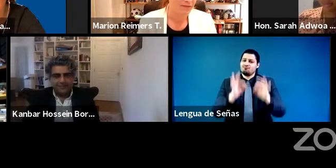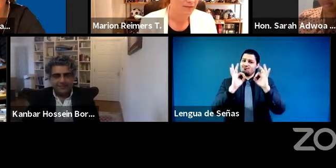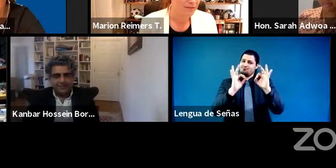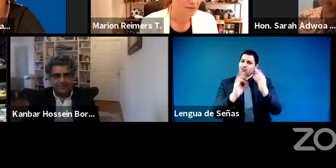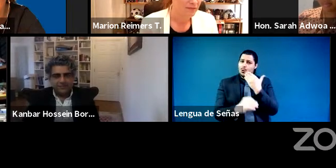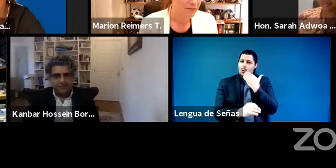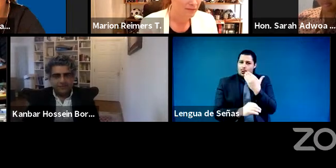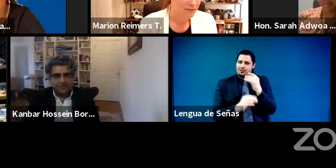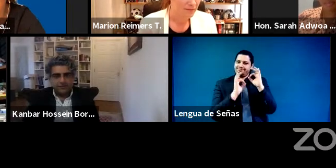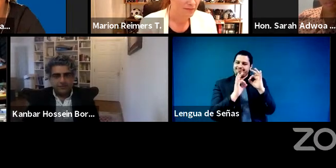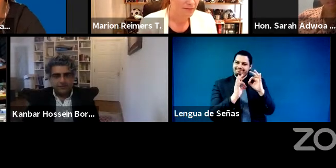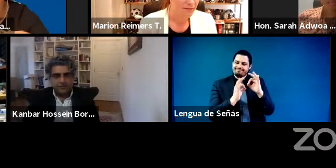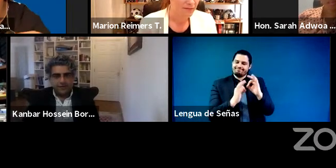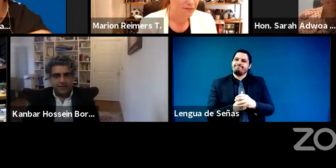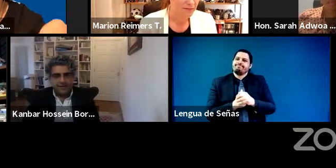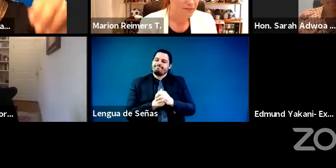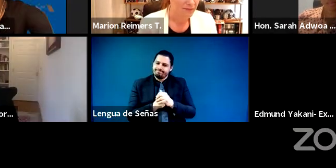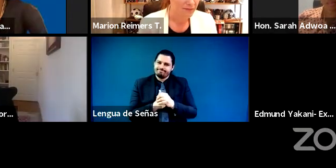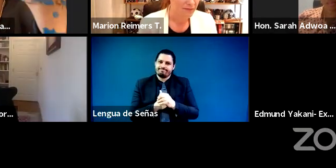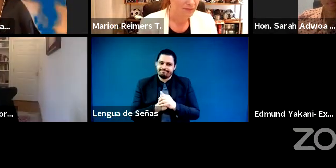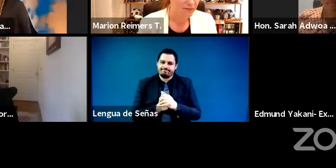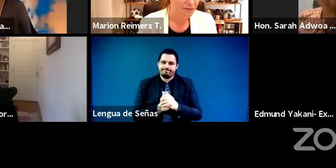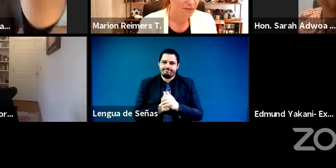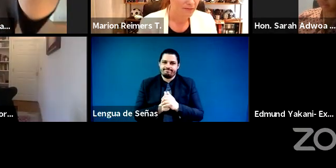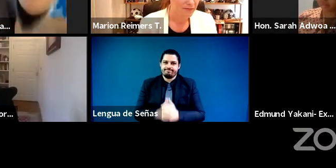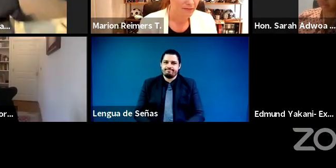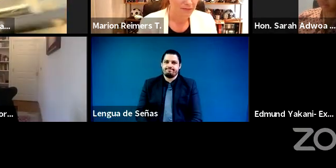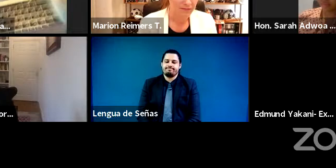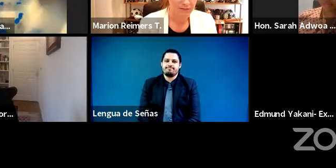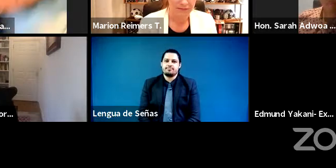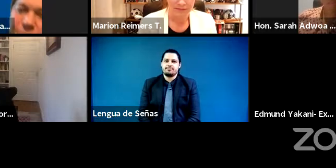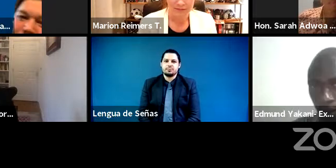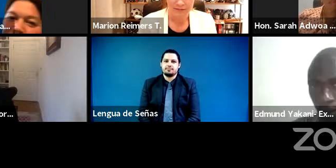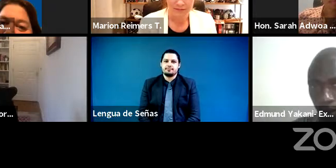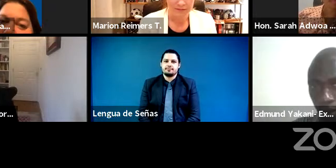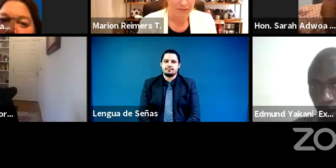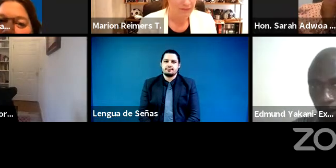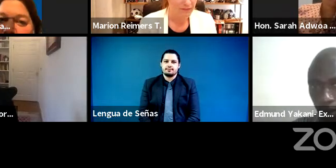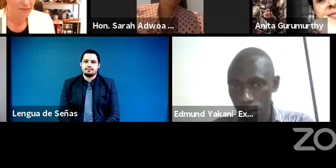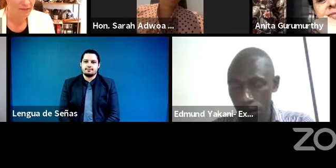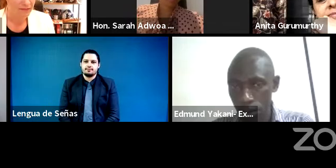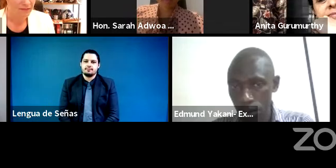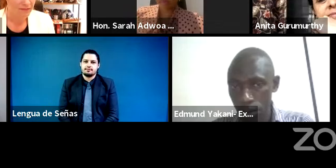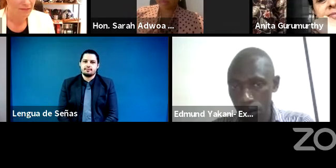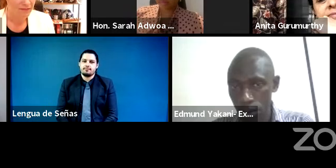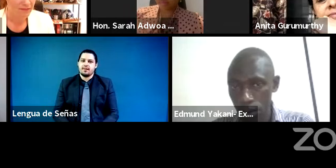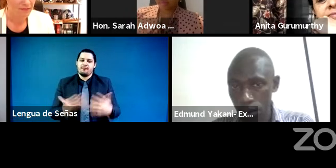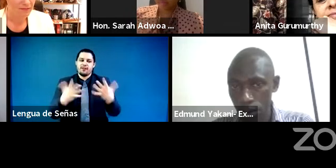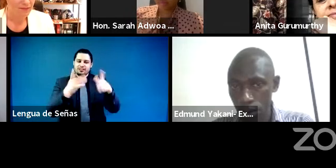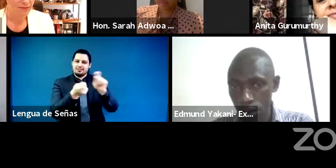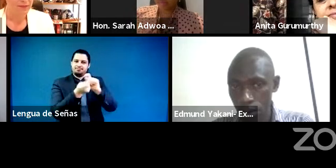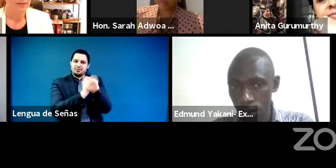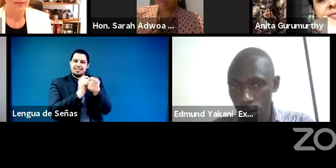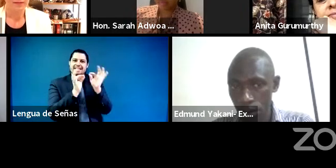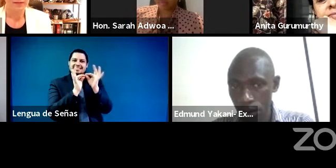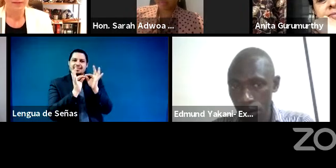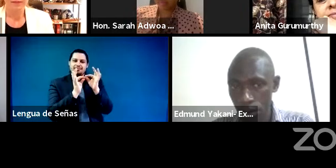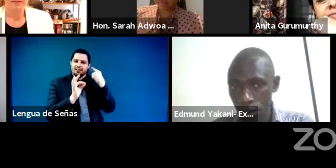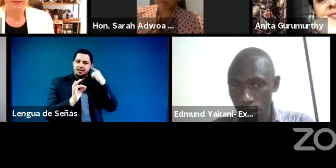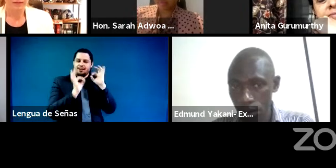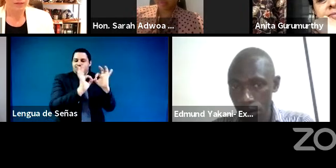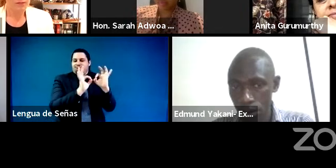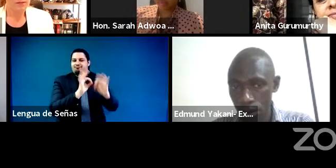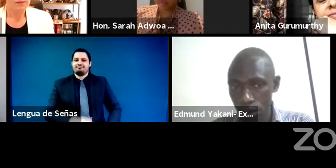some of Sonia's points, I think when it comes to portrayal of motherhood, gender-based kind of employment rules are